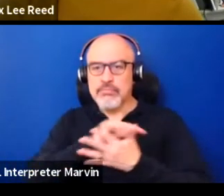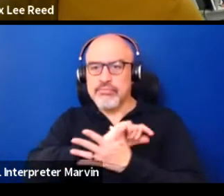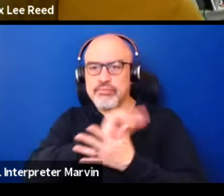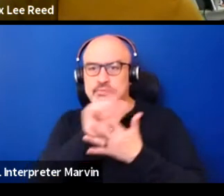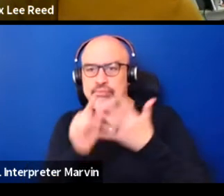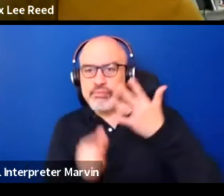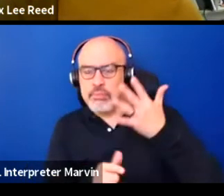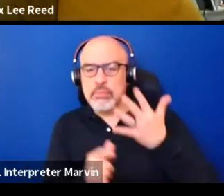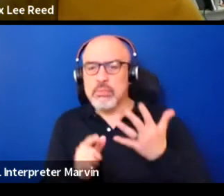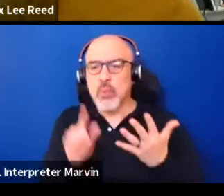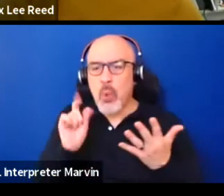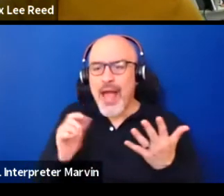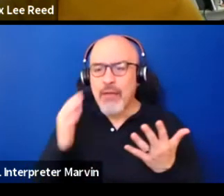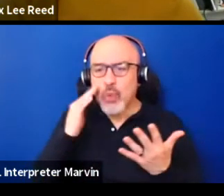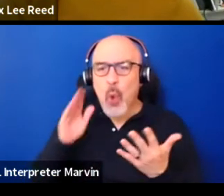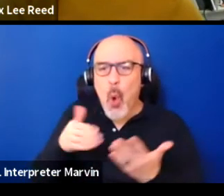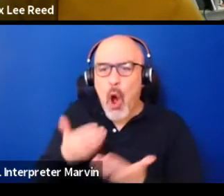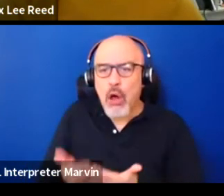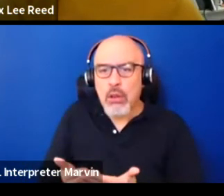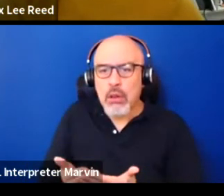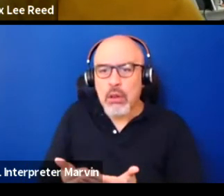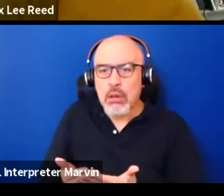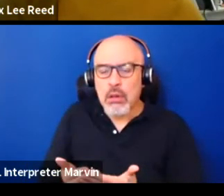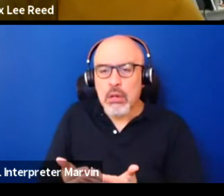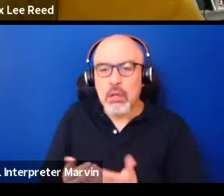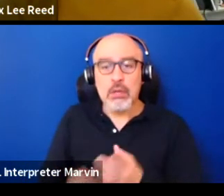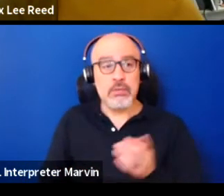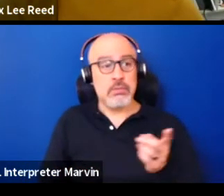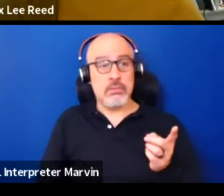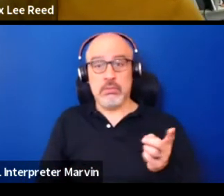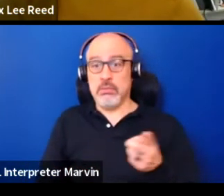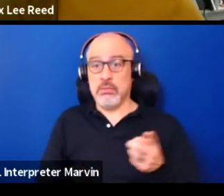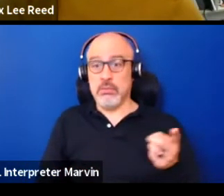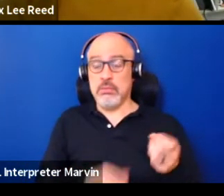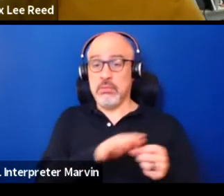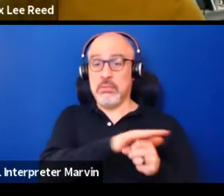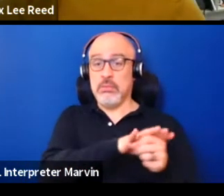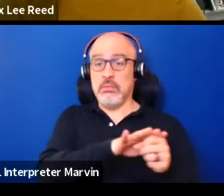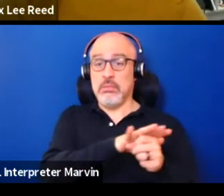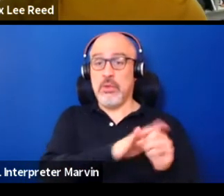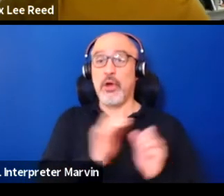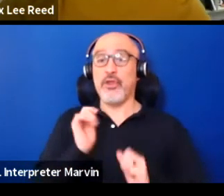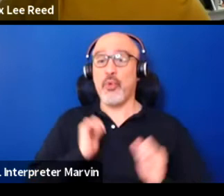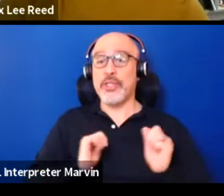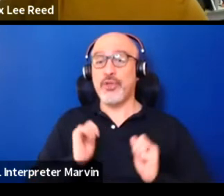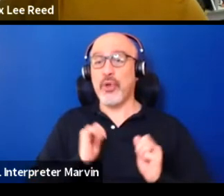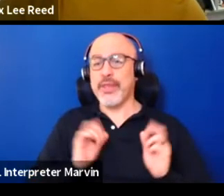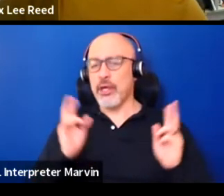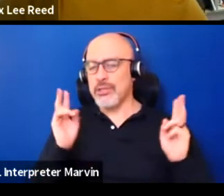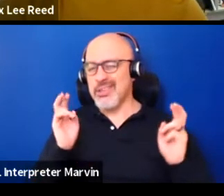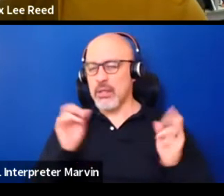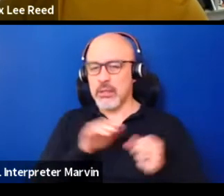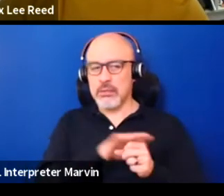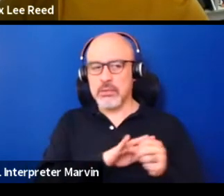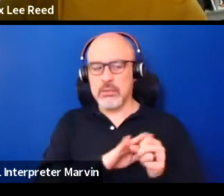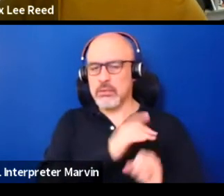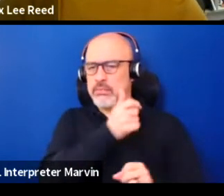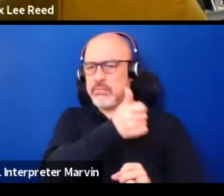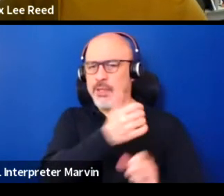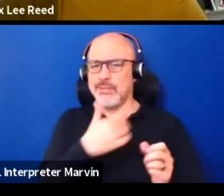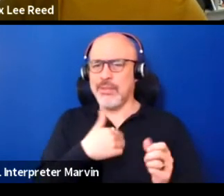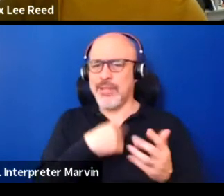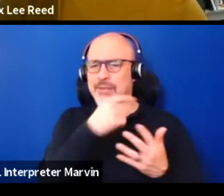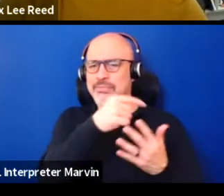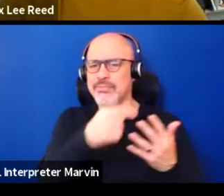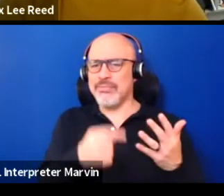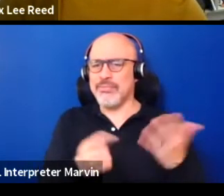to the puzzle. Whereas you have these regional theaters that they call up that have people to do all that work.